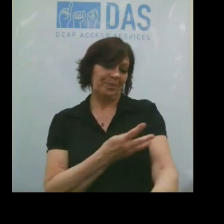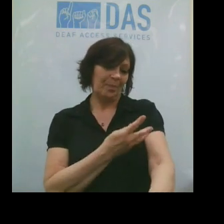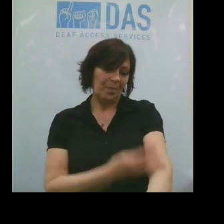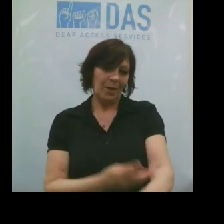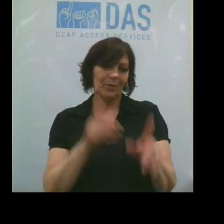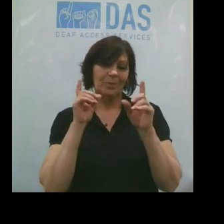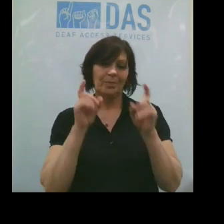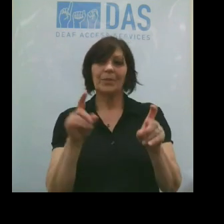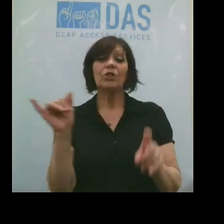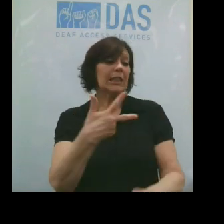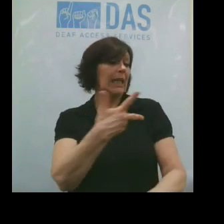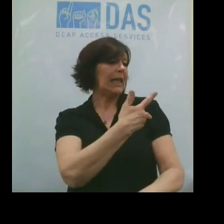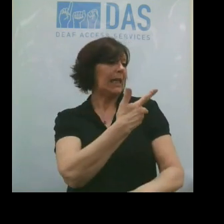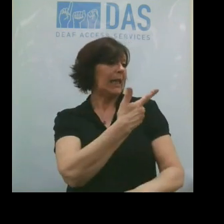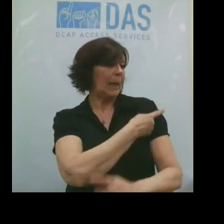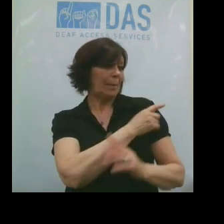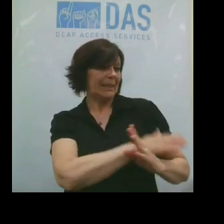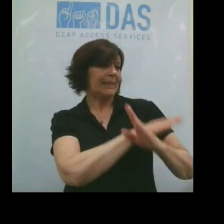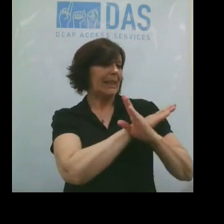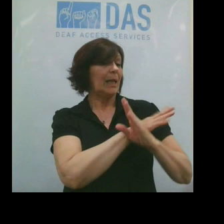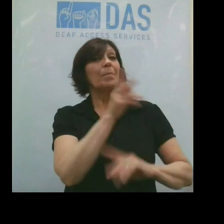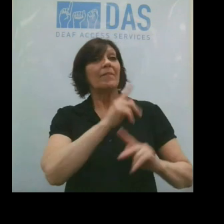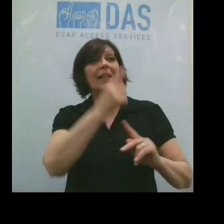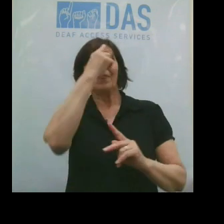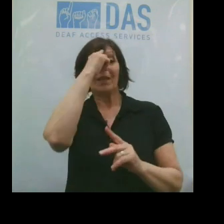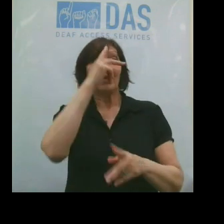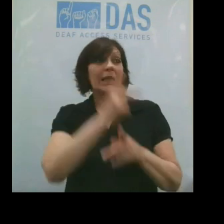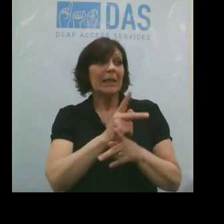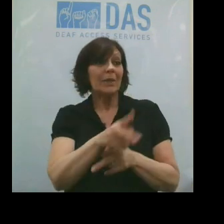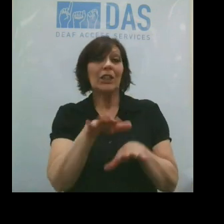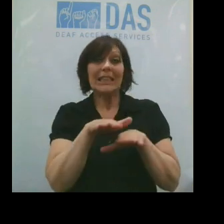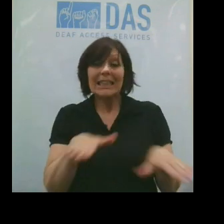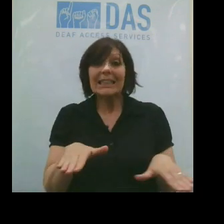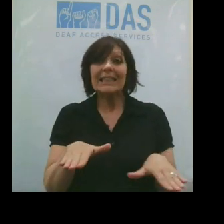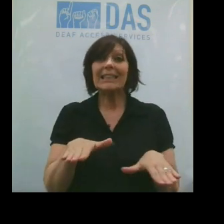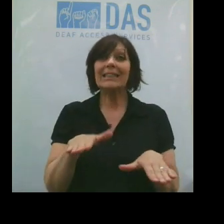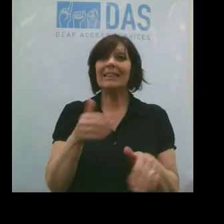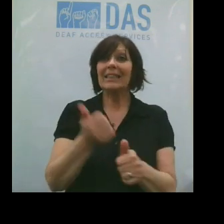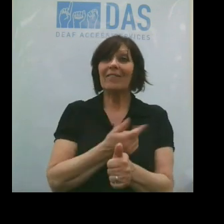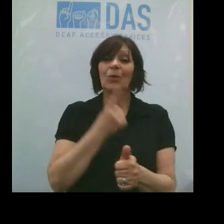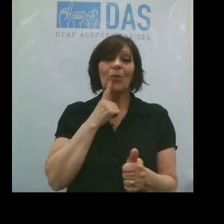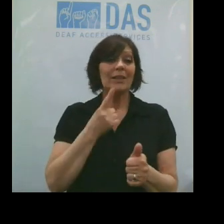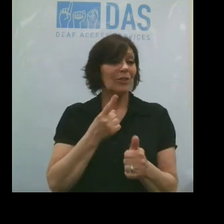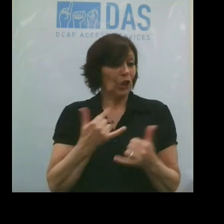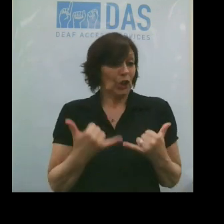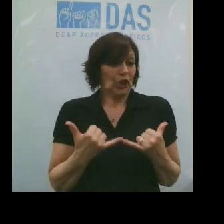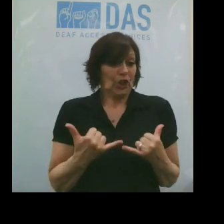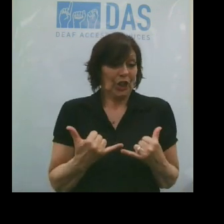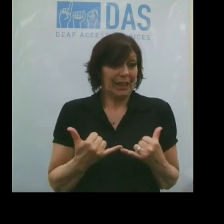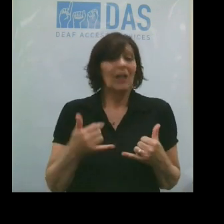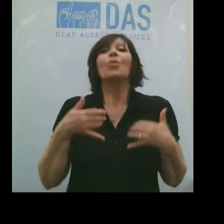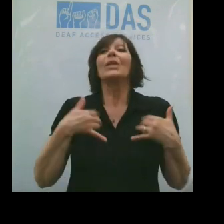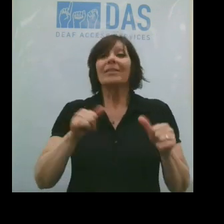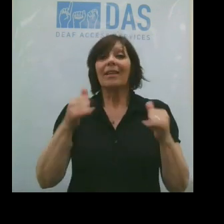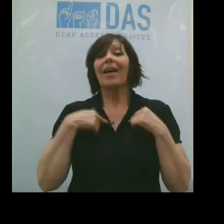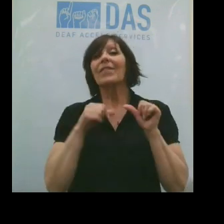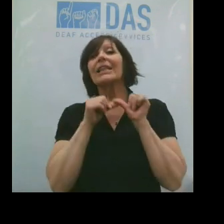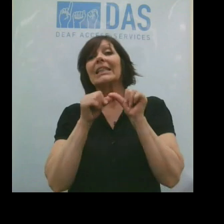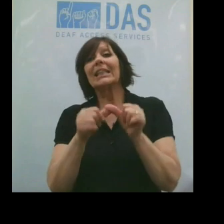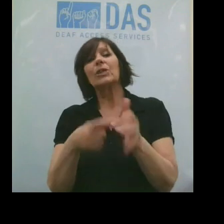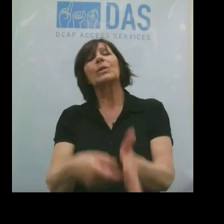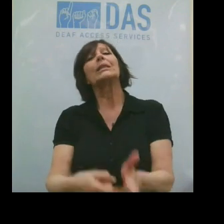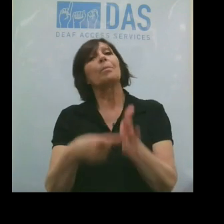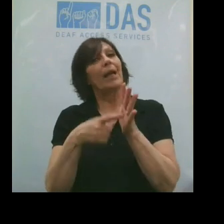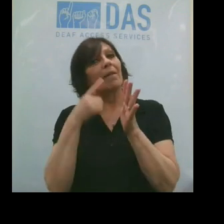immunizations, people have to keep thinking about keeping their kids and themselves up to date with immunizations. We still have continuing demands